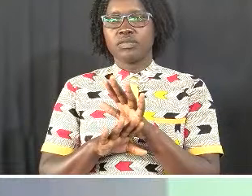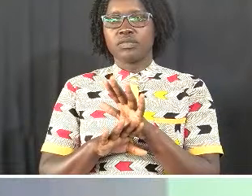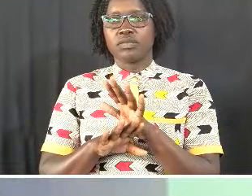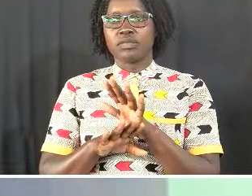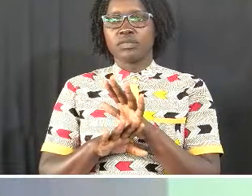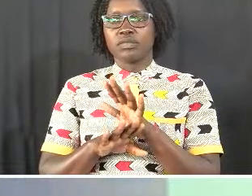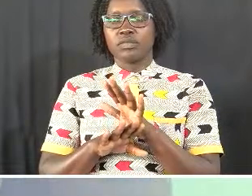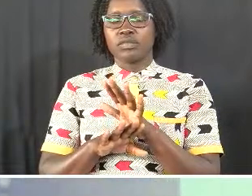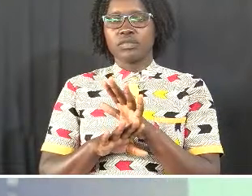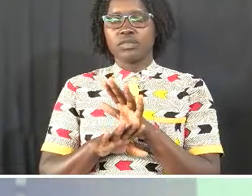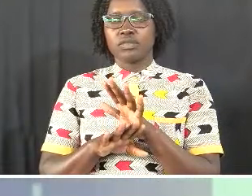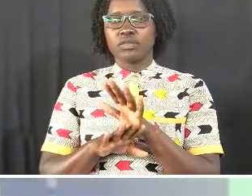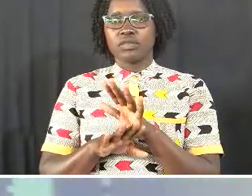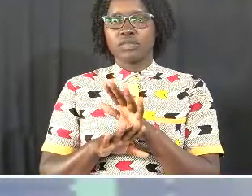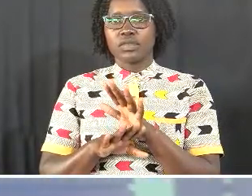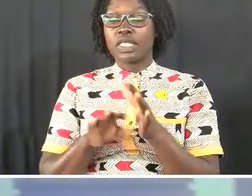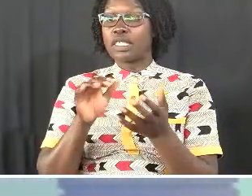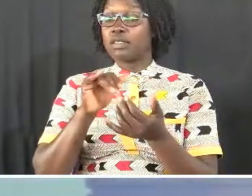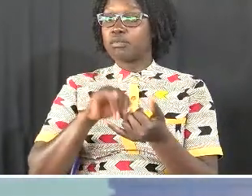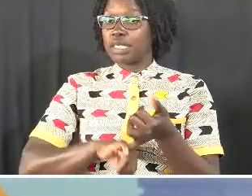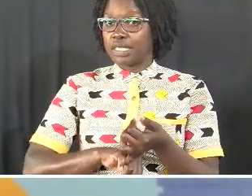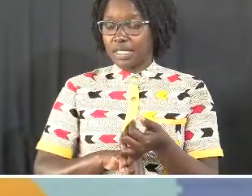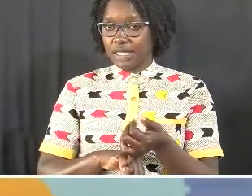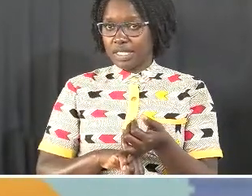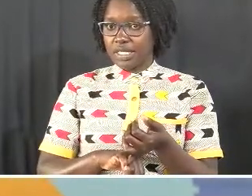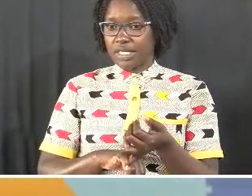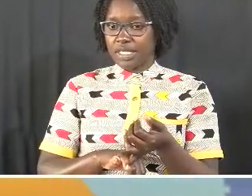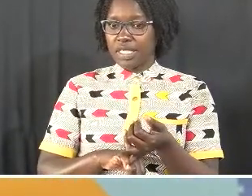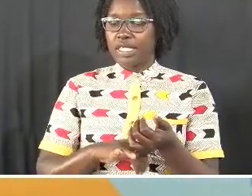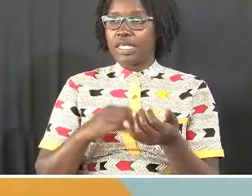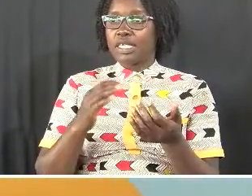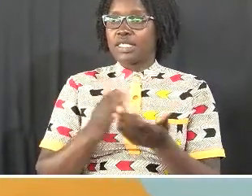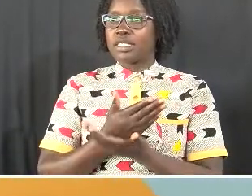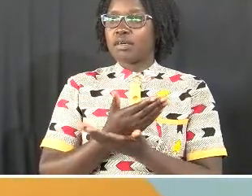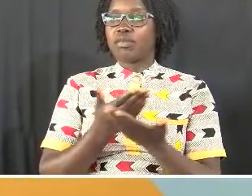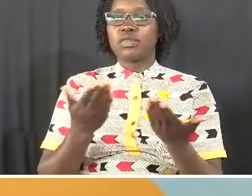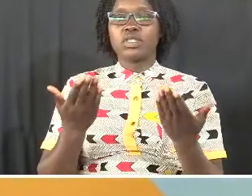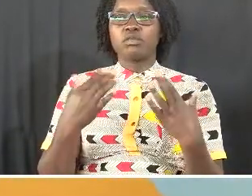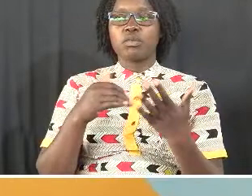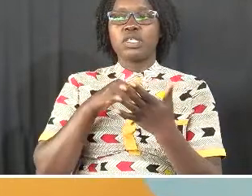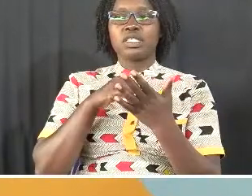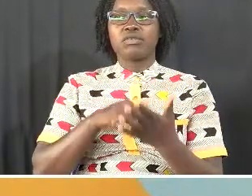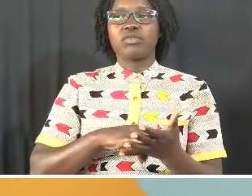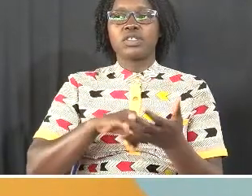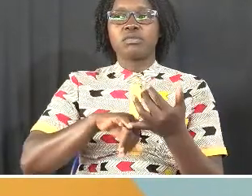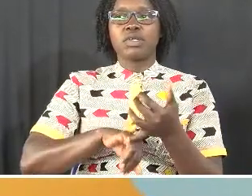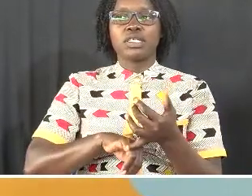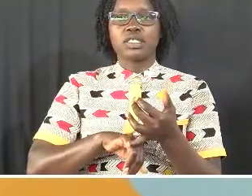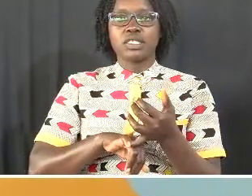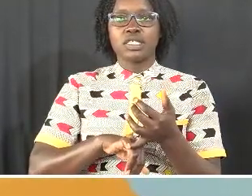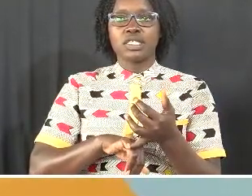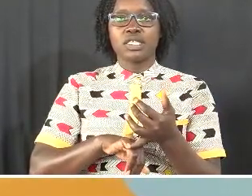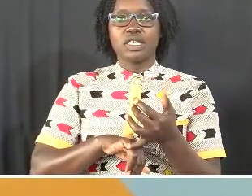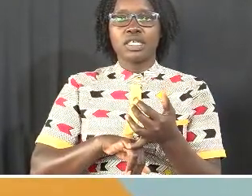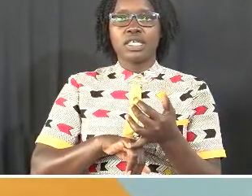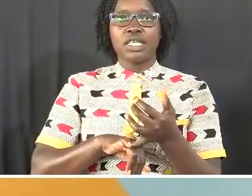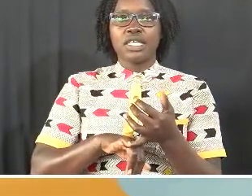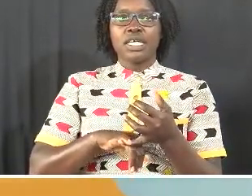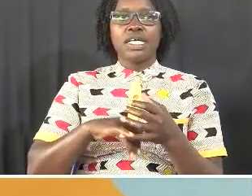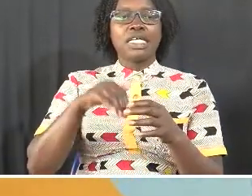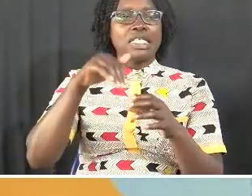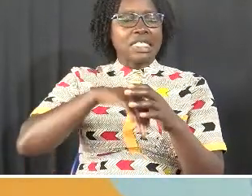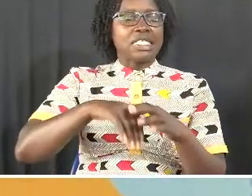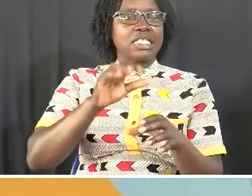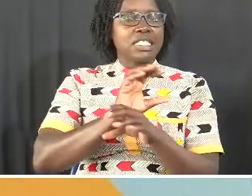aberrations in marriages. And some of these people wreaking havoc of the marriage, their marriages are right inside this